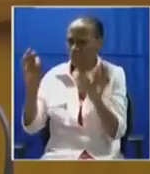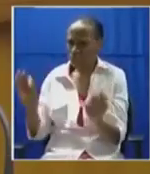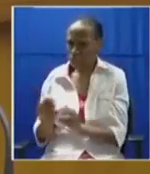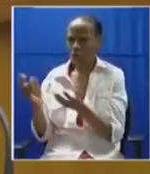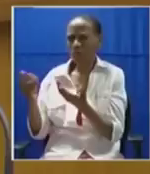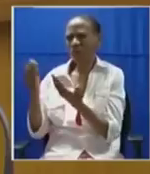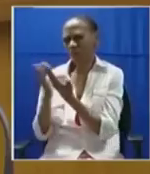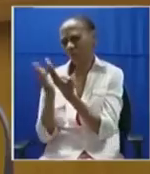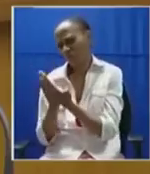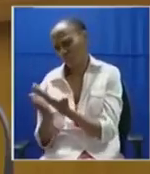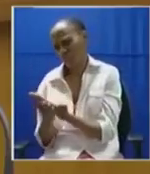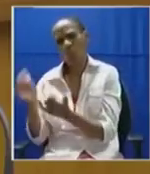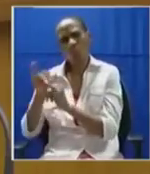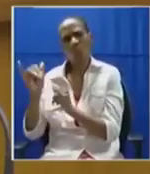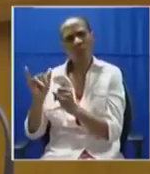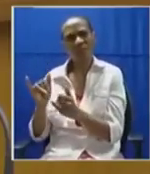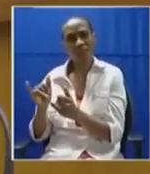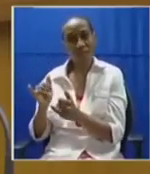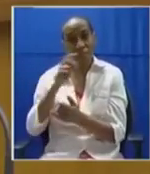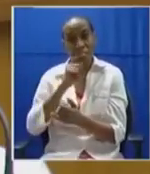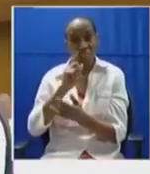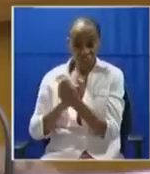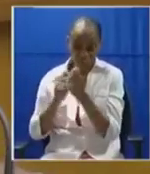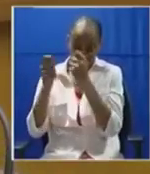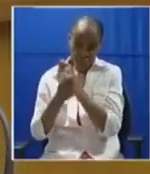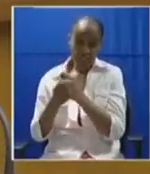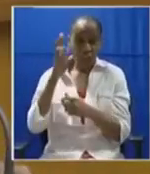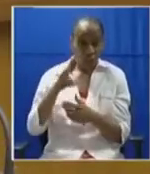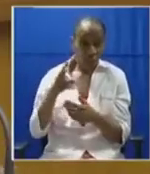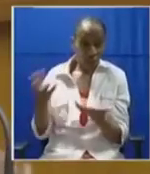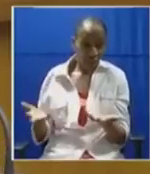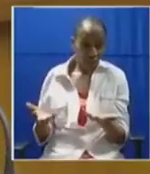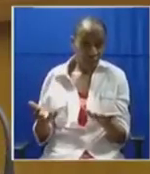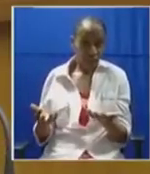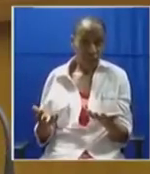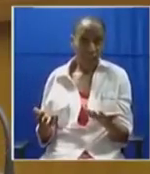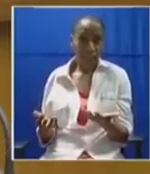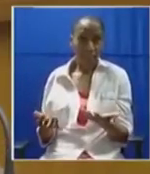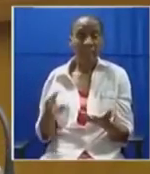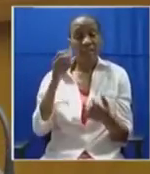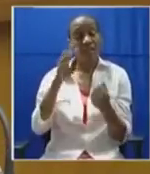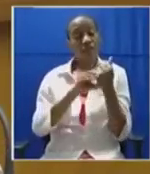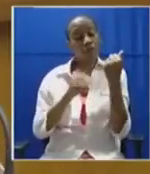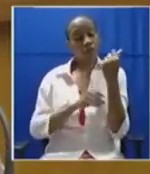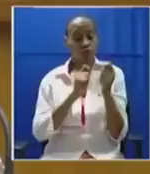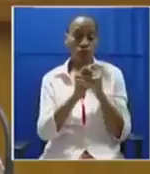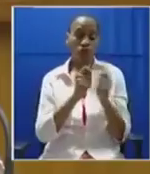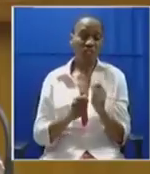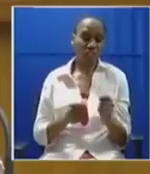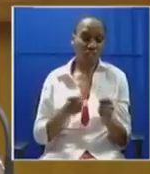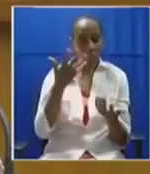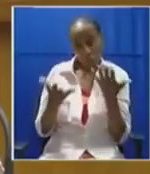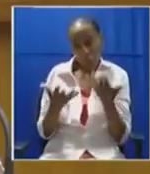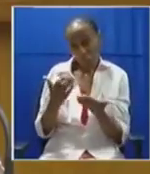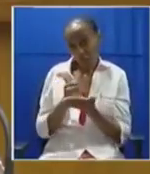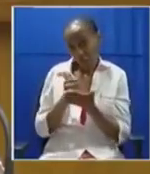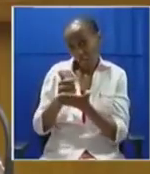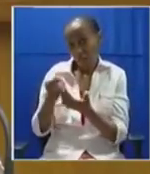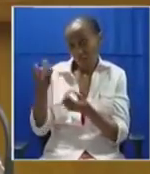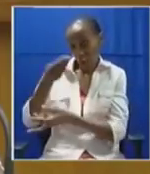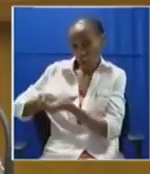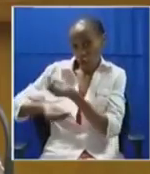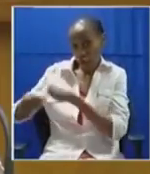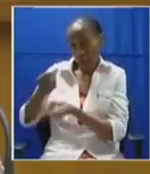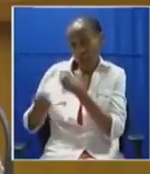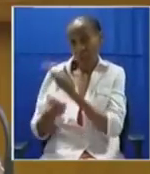fallow and miraculously turn them into well-run, profitable entities? Will amending the constitution get rid of the corruption we saw